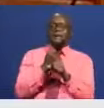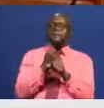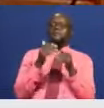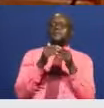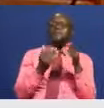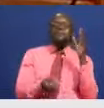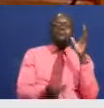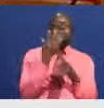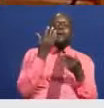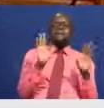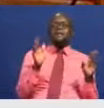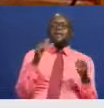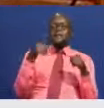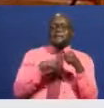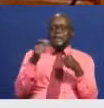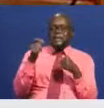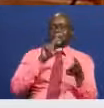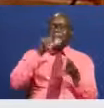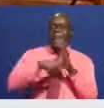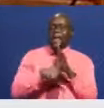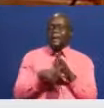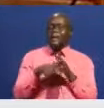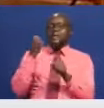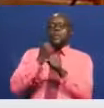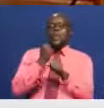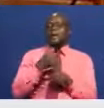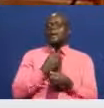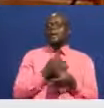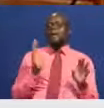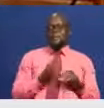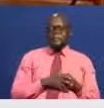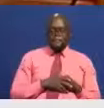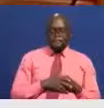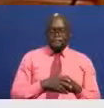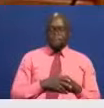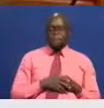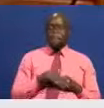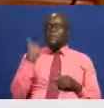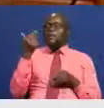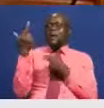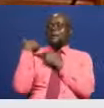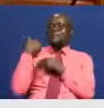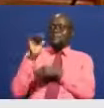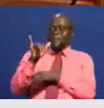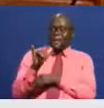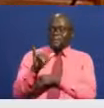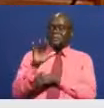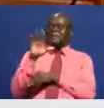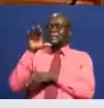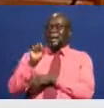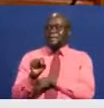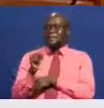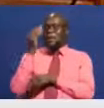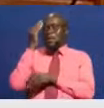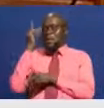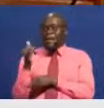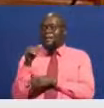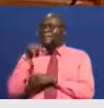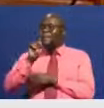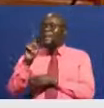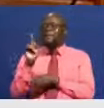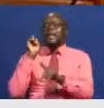groundbreaking. 6 months later, nothing has happened. Who are responsible for that? Cabinet secretaries. Why?